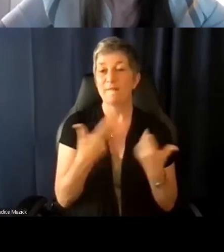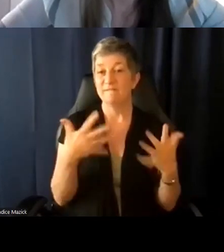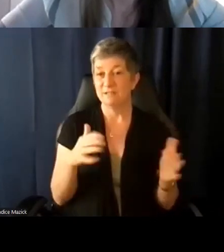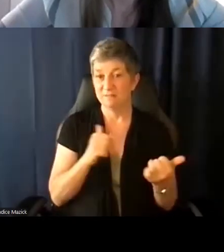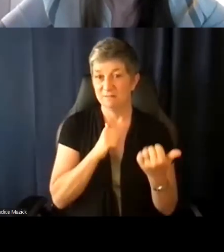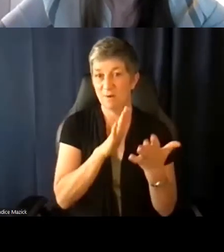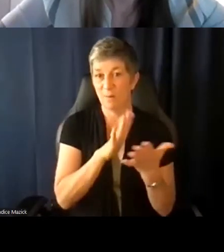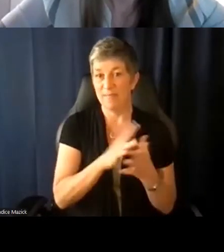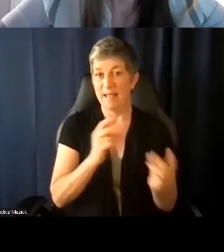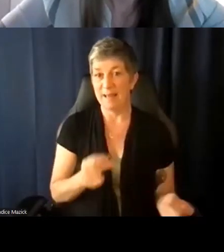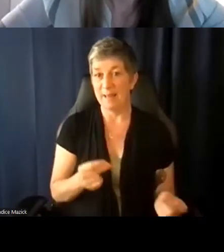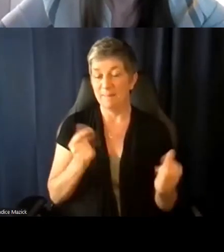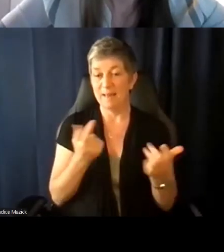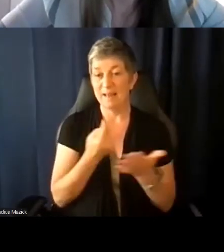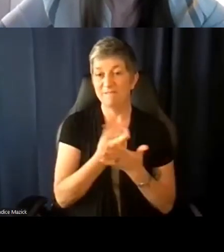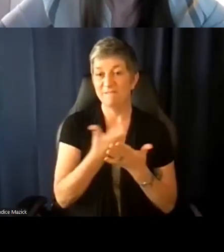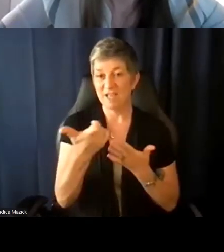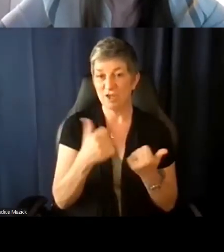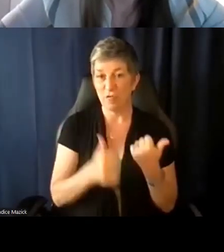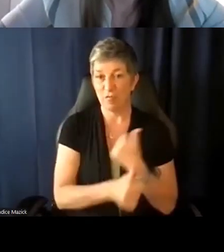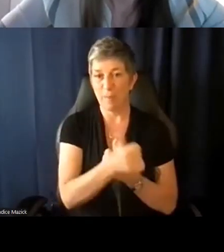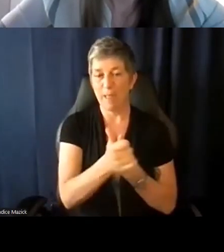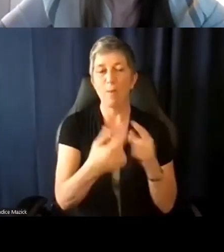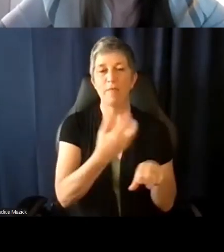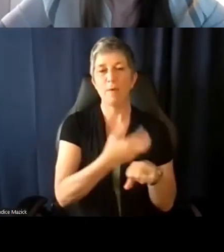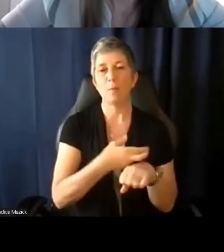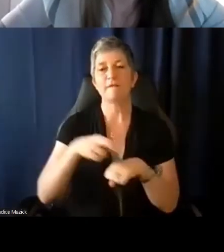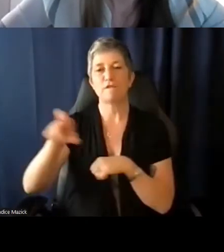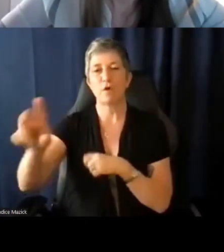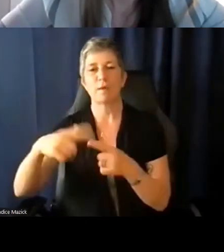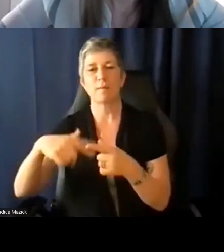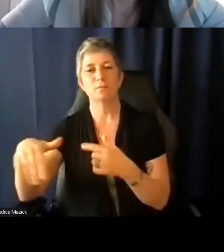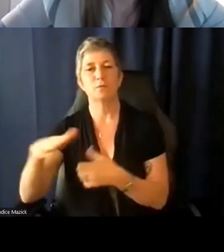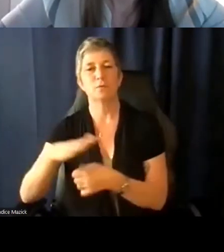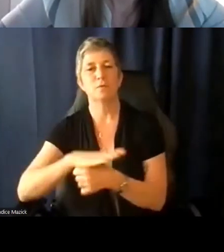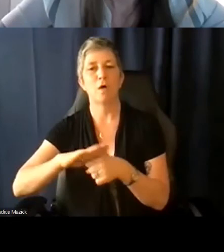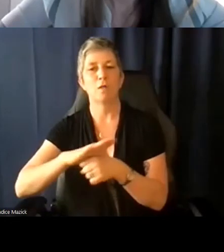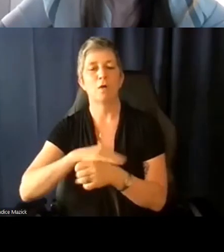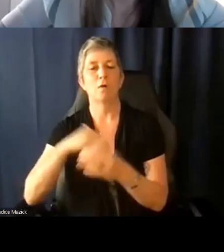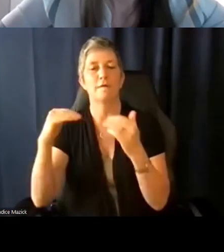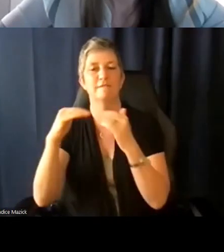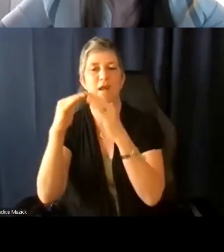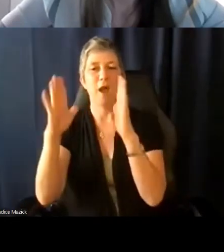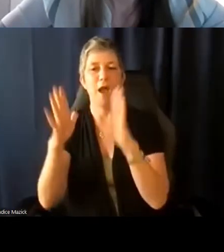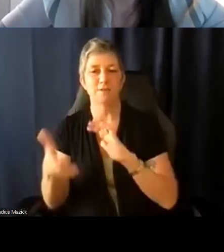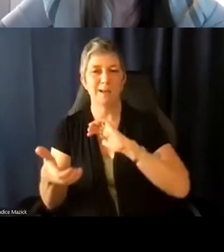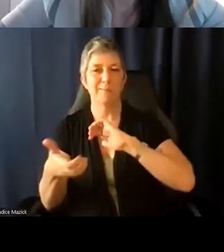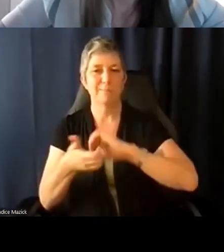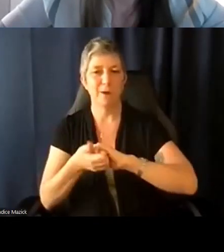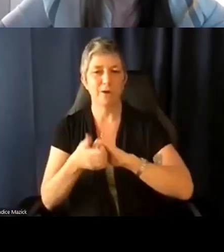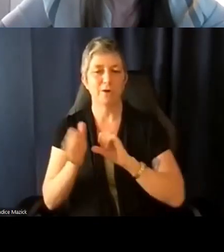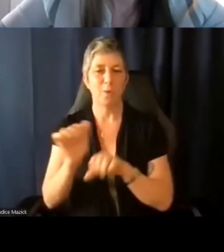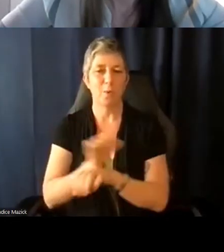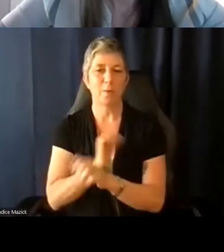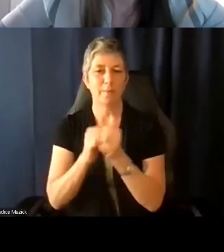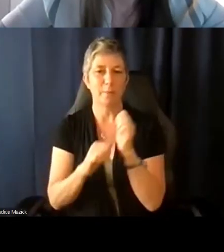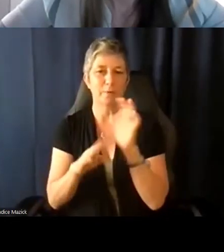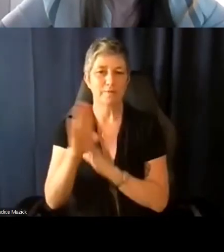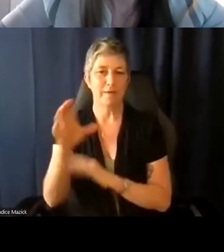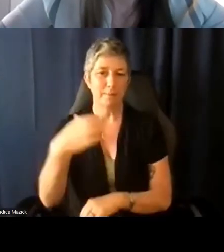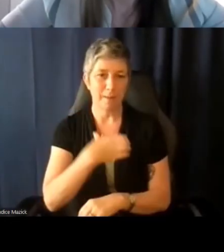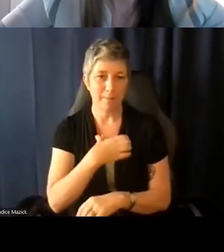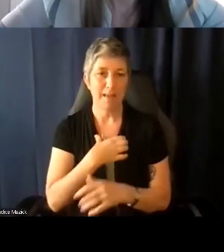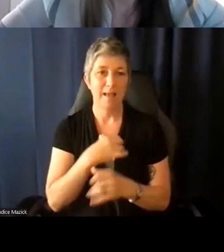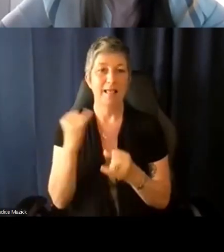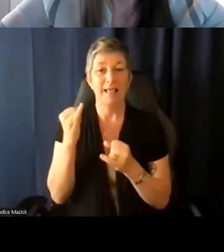immediate eviction threat, refer them to the local fair housing partner to further work with them to file complaints. And last